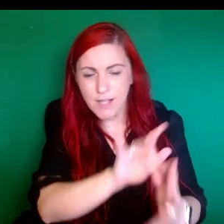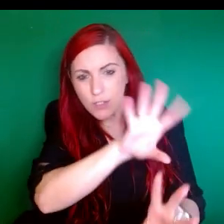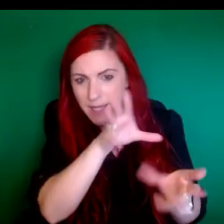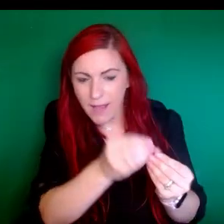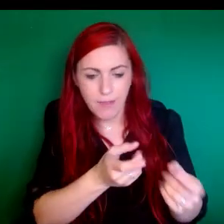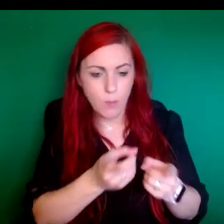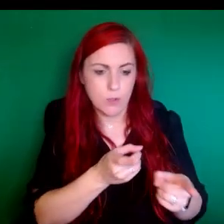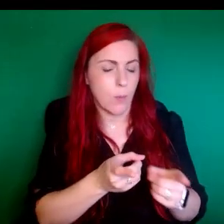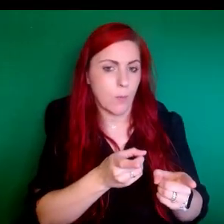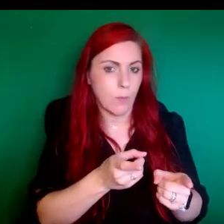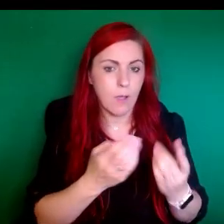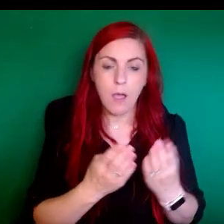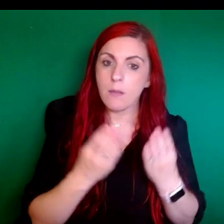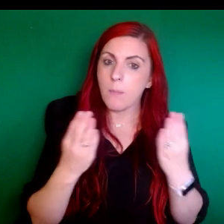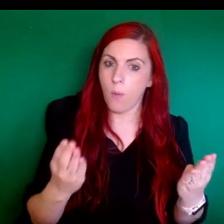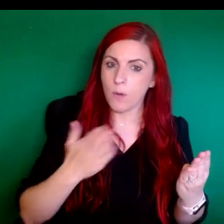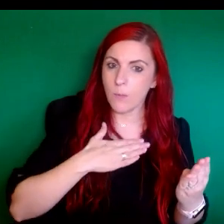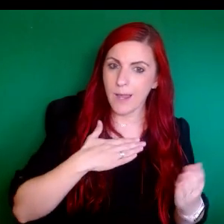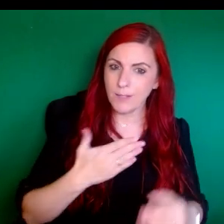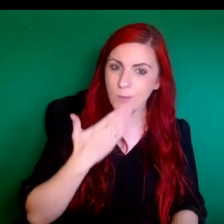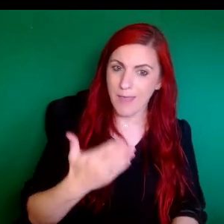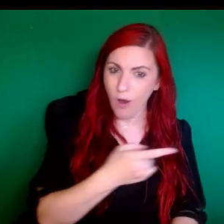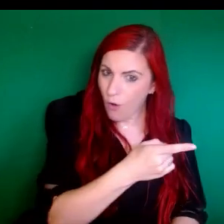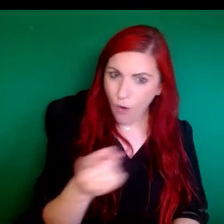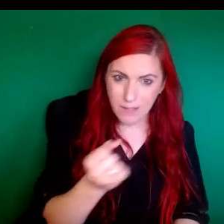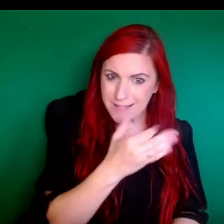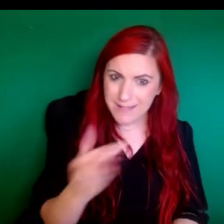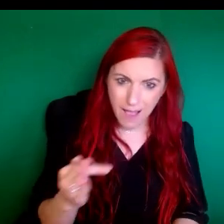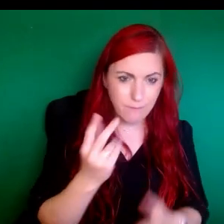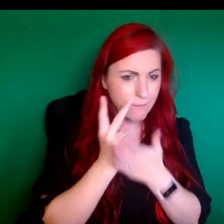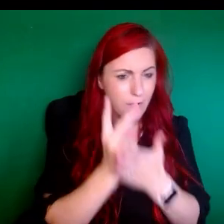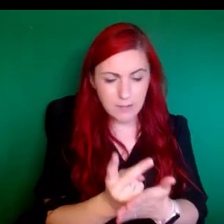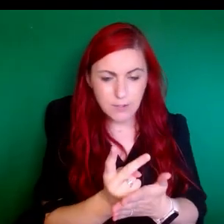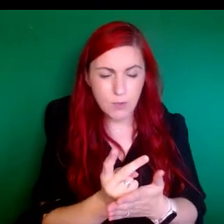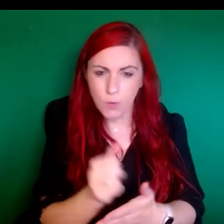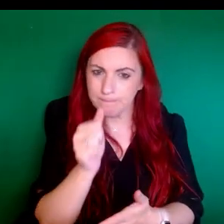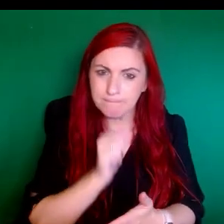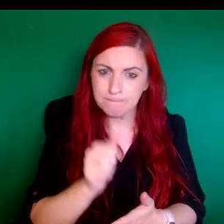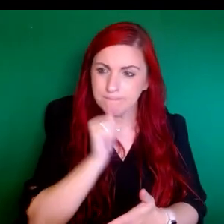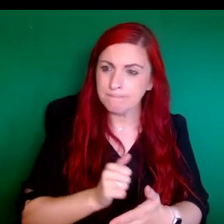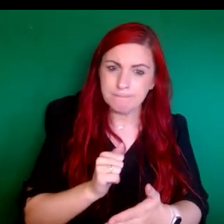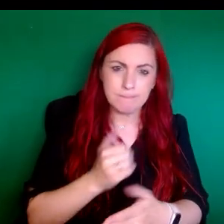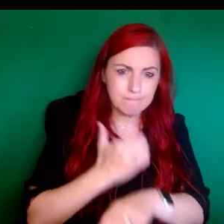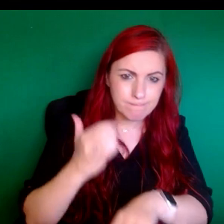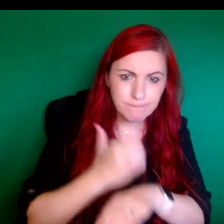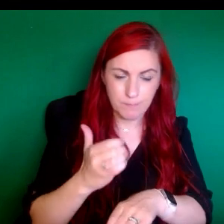skilled professionals whose tireless efforts continue to meet the immediate and long-term needs of the people they serve.